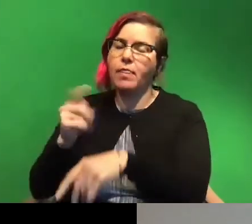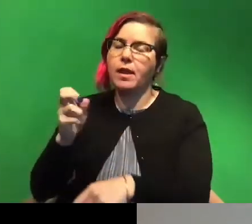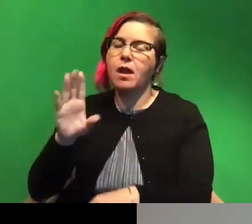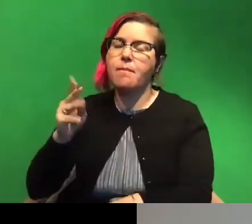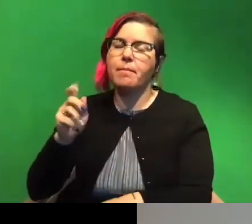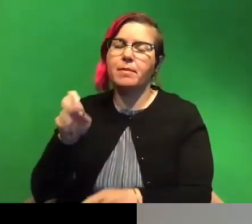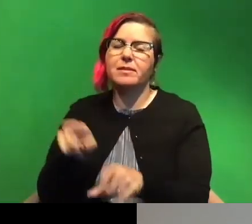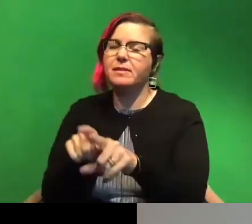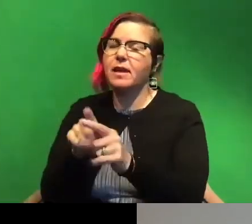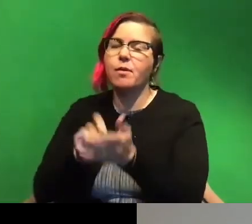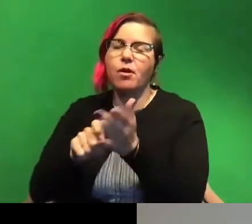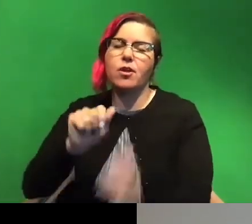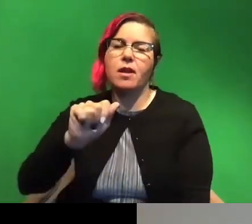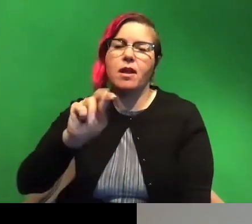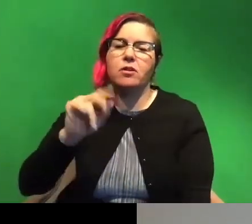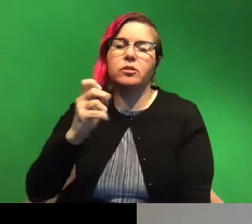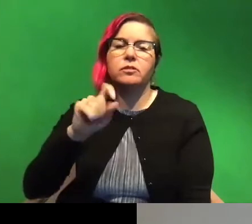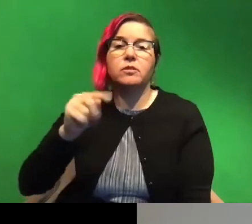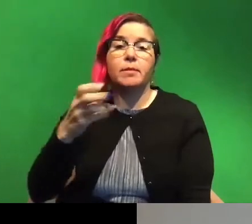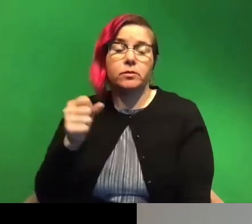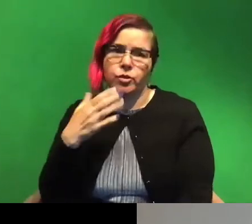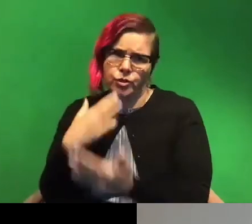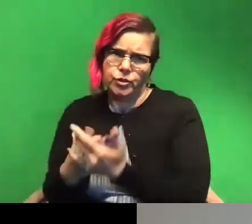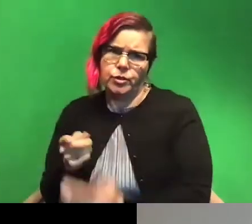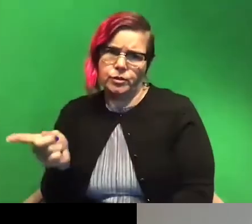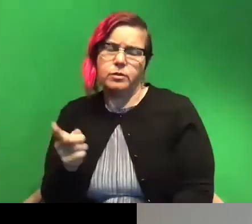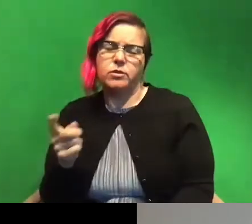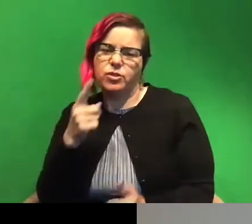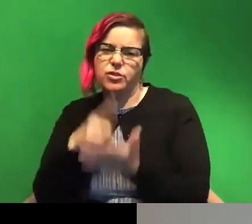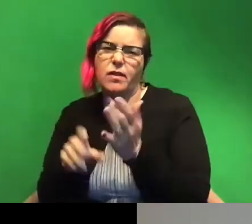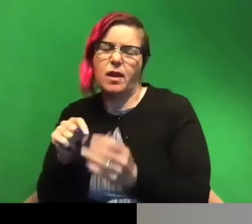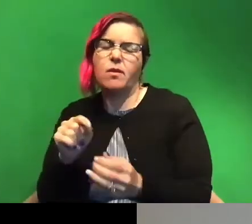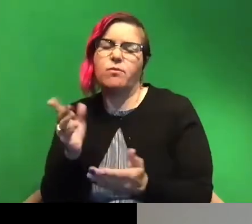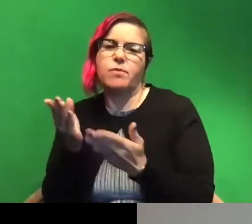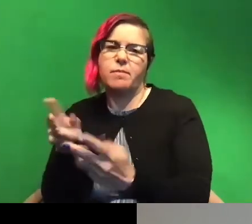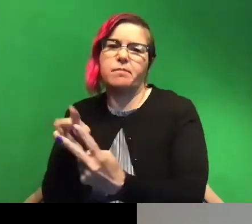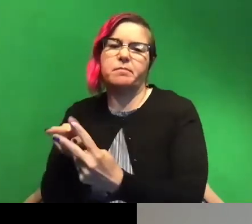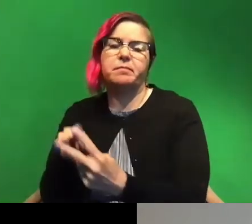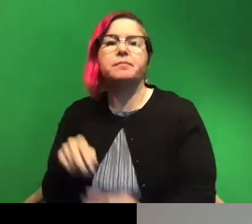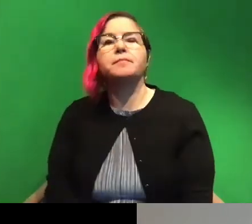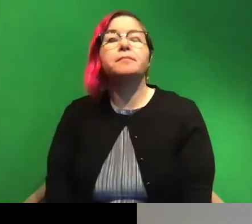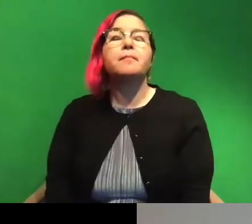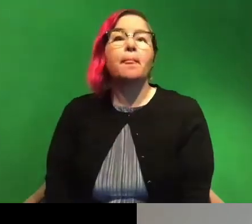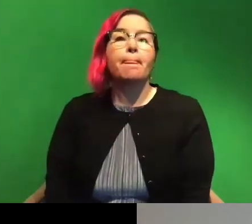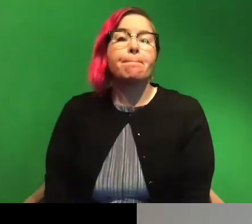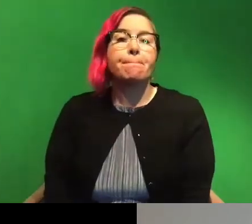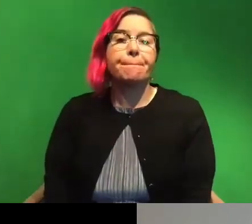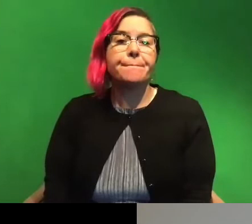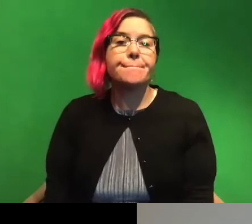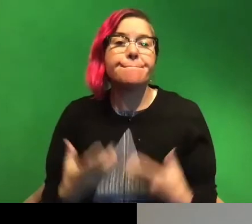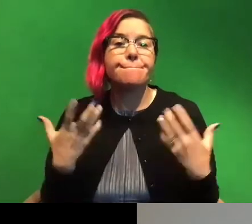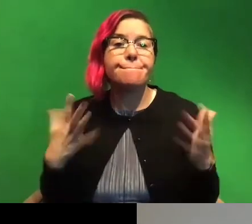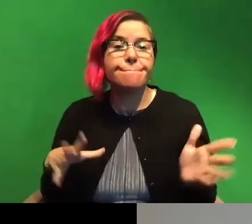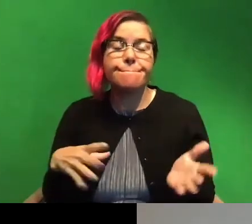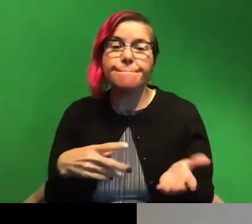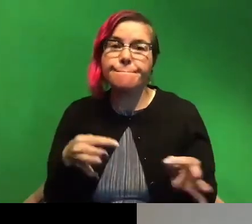author, Angie Thomas. We think they're pretty darn good, and so if you want to check them out, we recommend it. Otherwise, that's all the